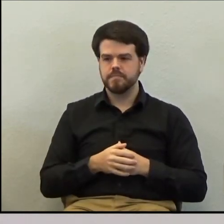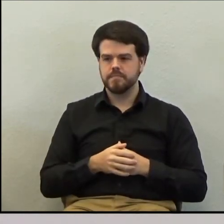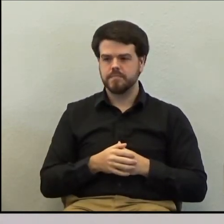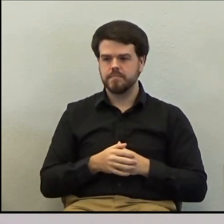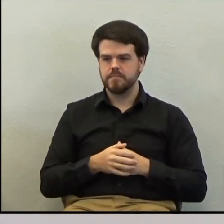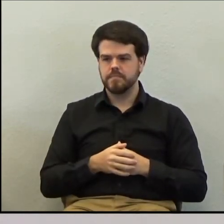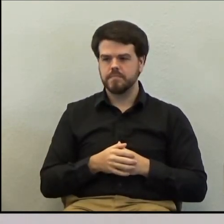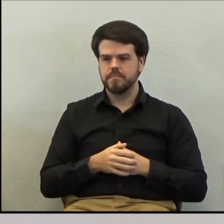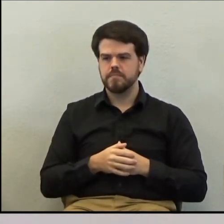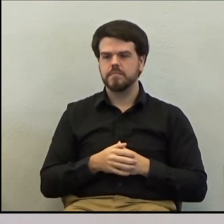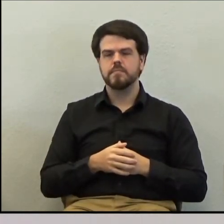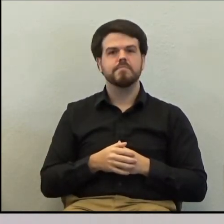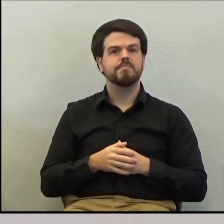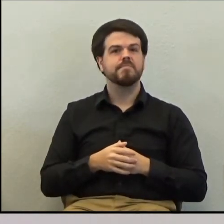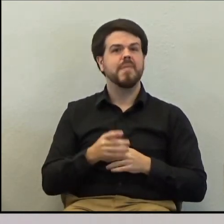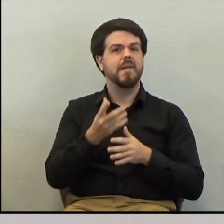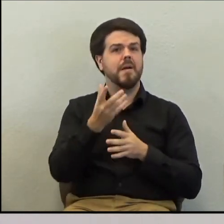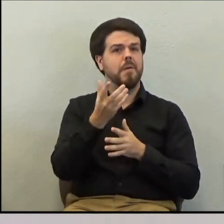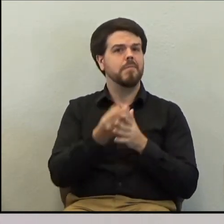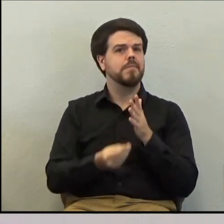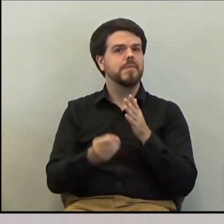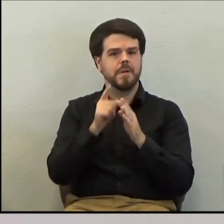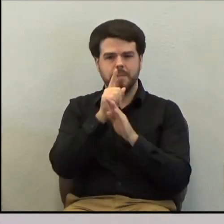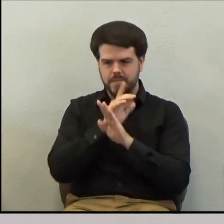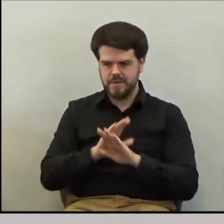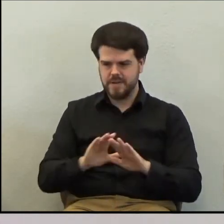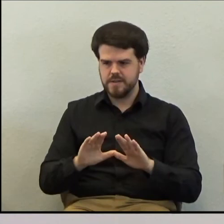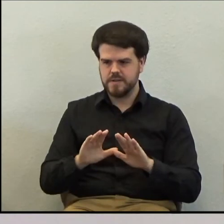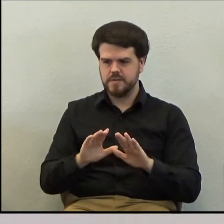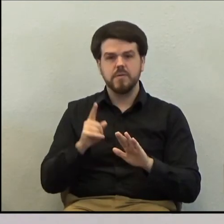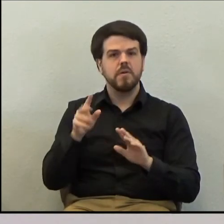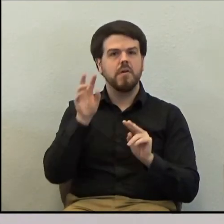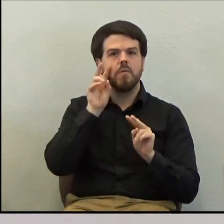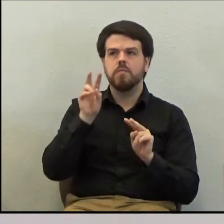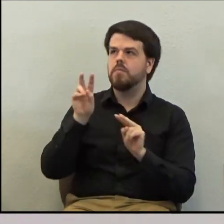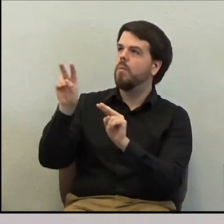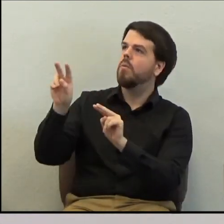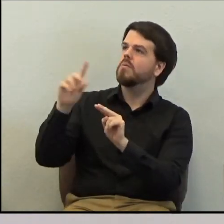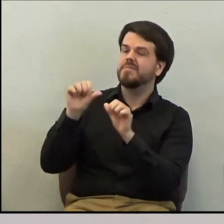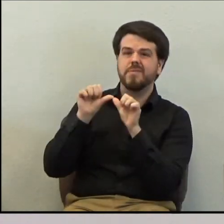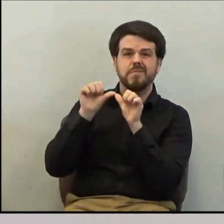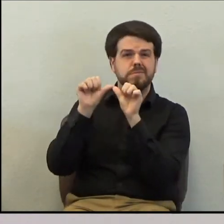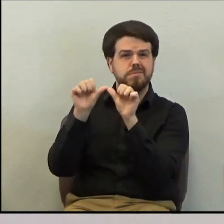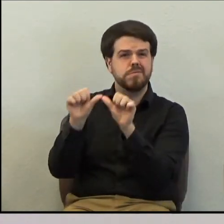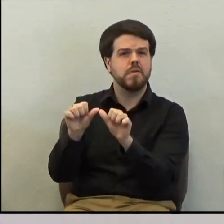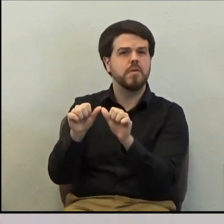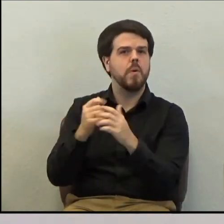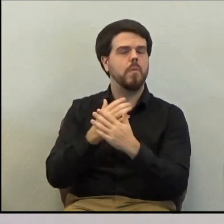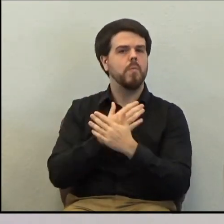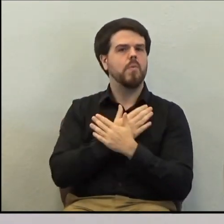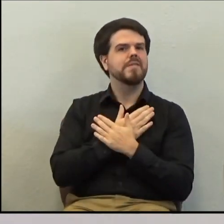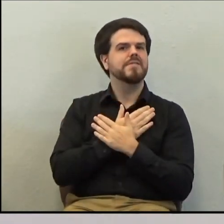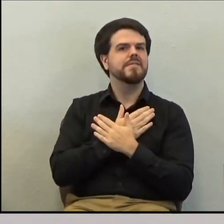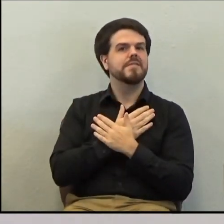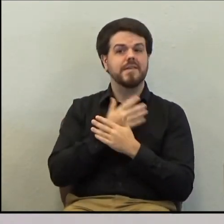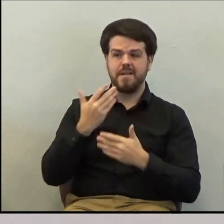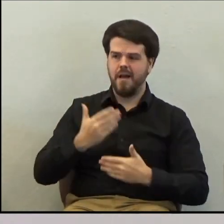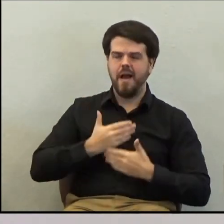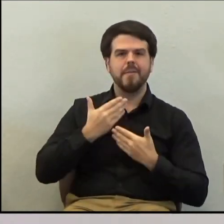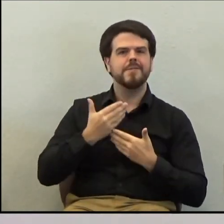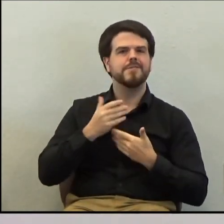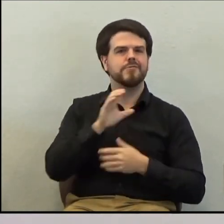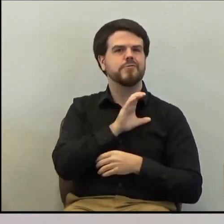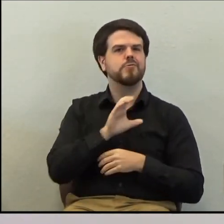Close our eyes in peace, looking forward to the everlasting rest and happiness that Jesus Christ will bring us